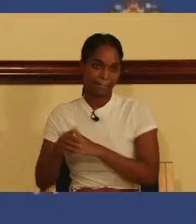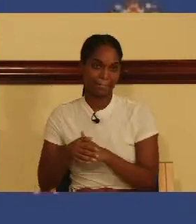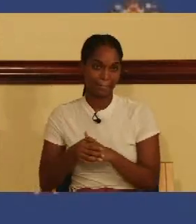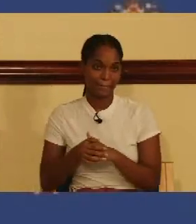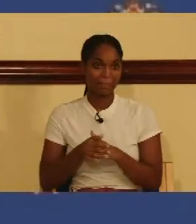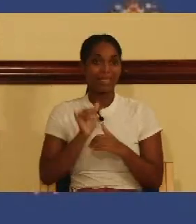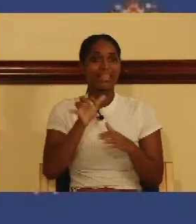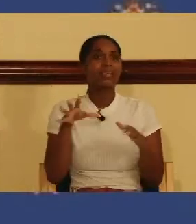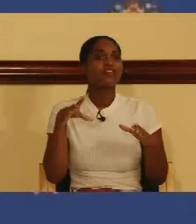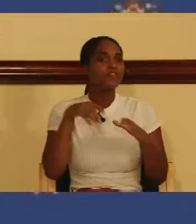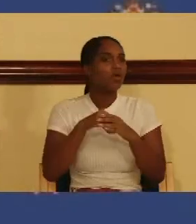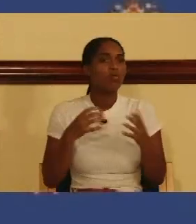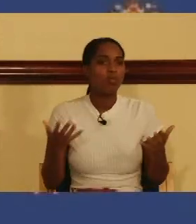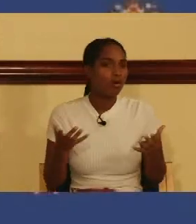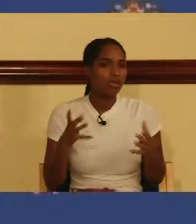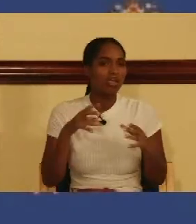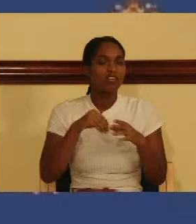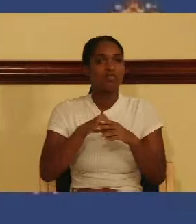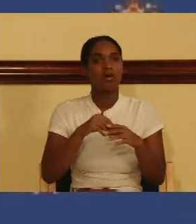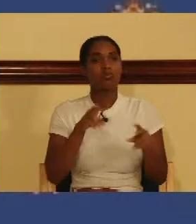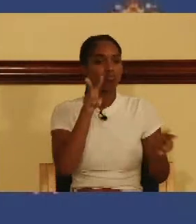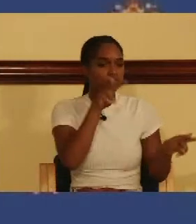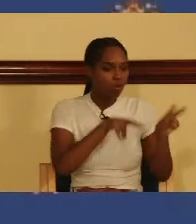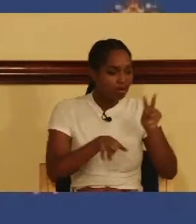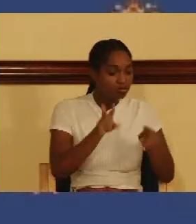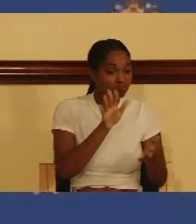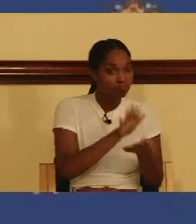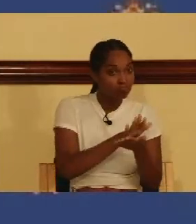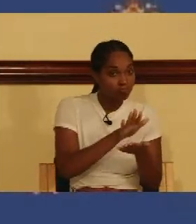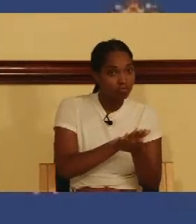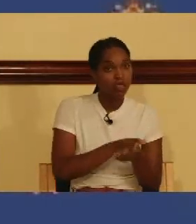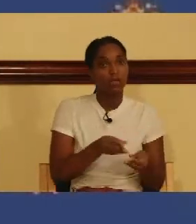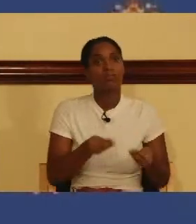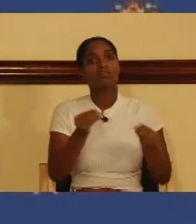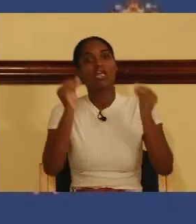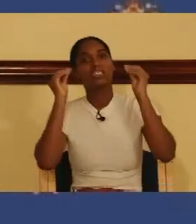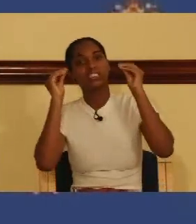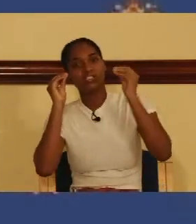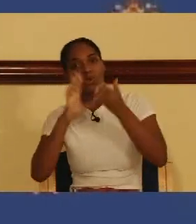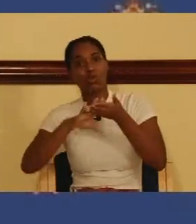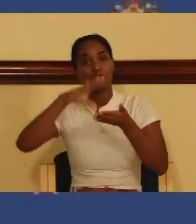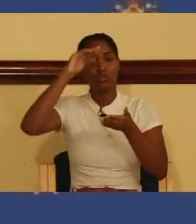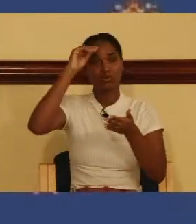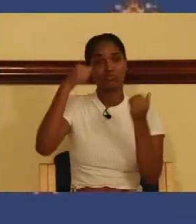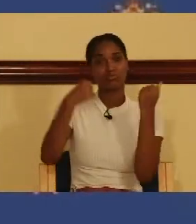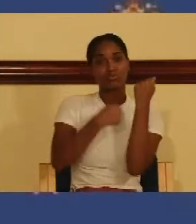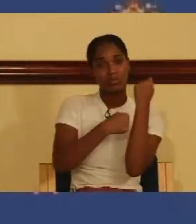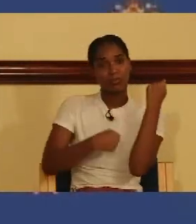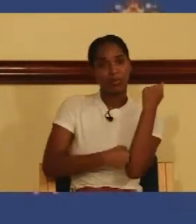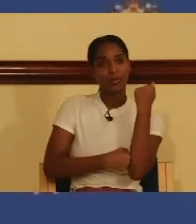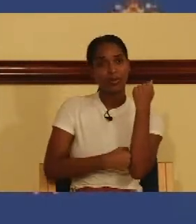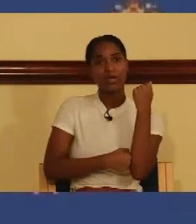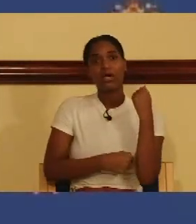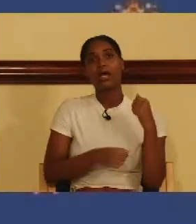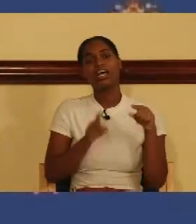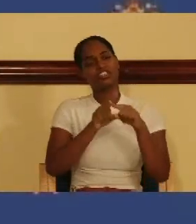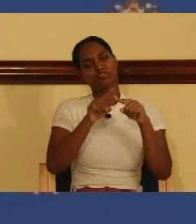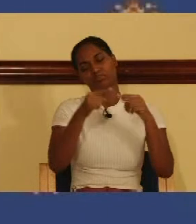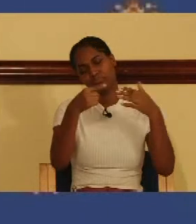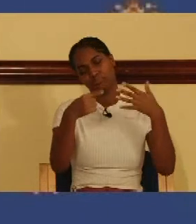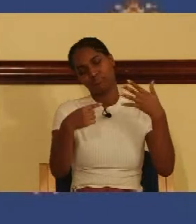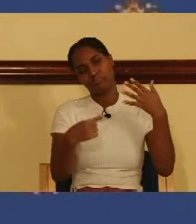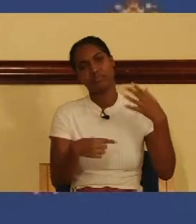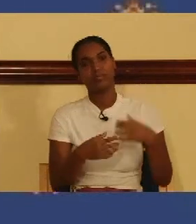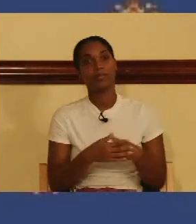that involves supervision of schools, providing teaching, learning support, capacity building, and so on. In light